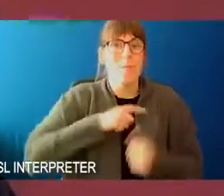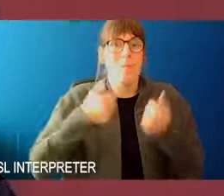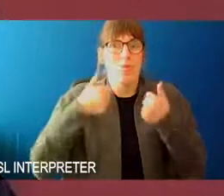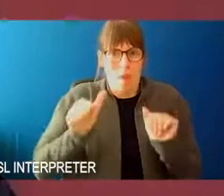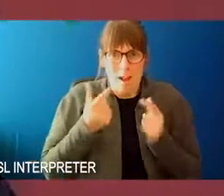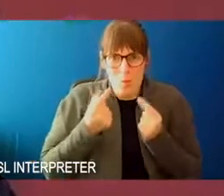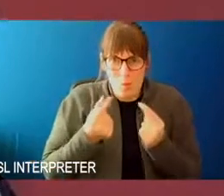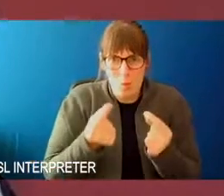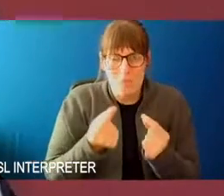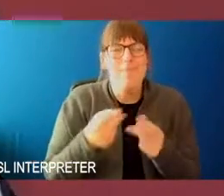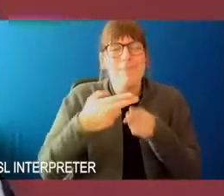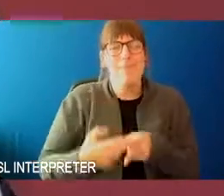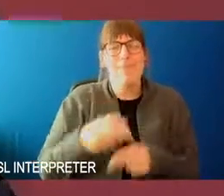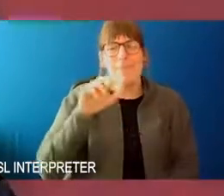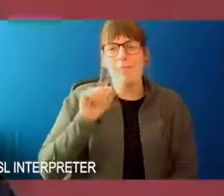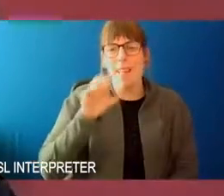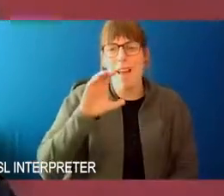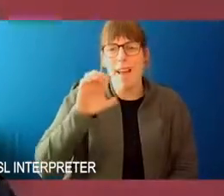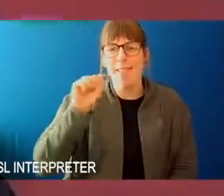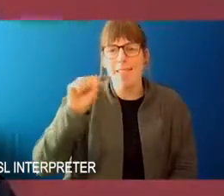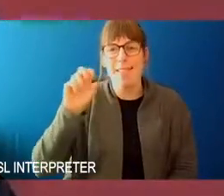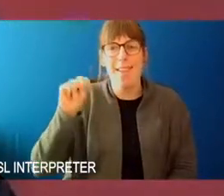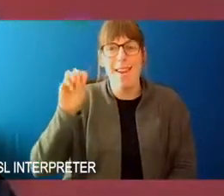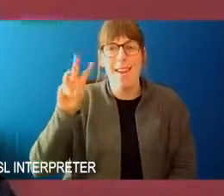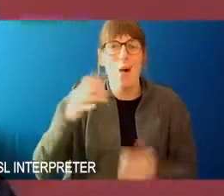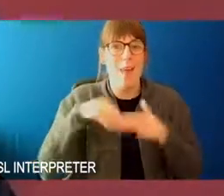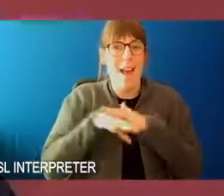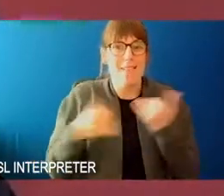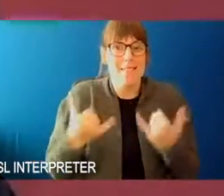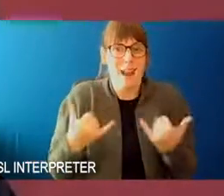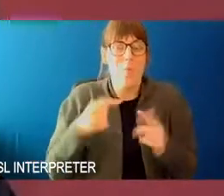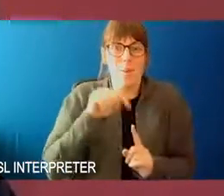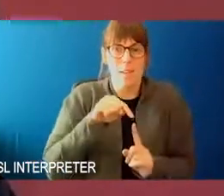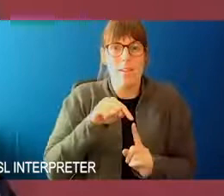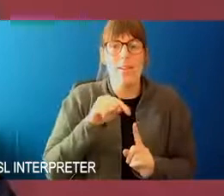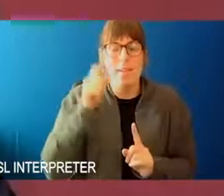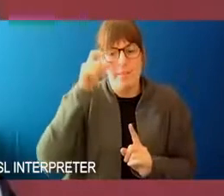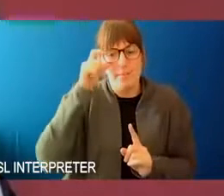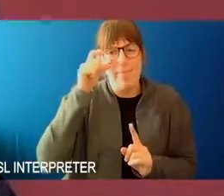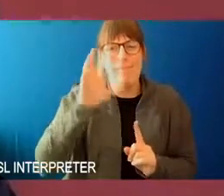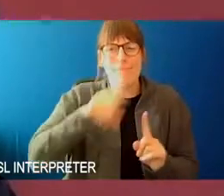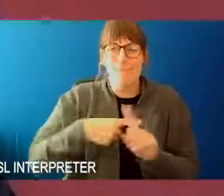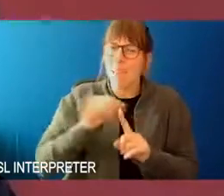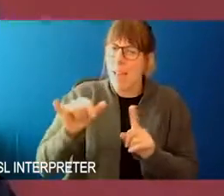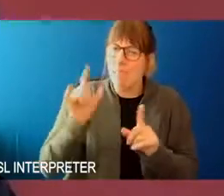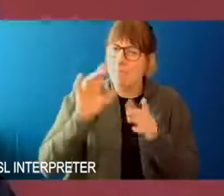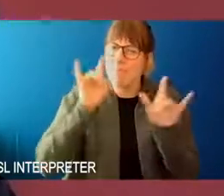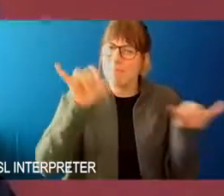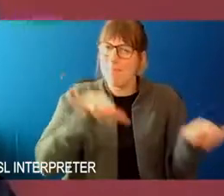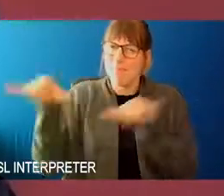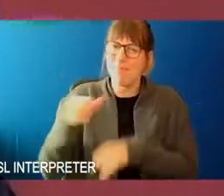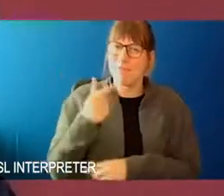we have been attempting to do at Access Now, and how it very much speaks to